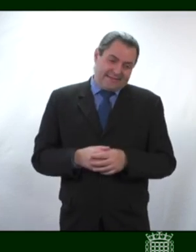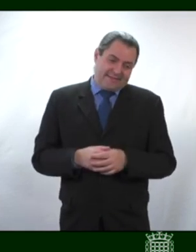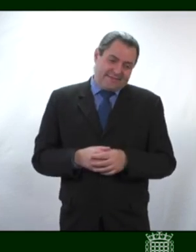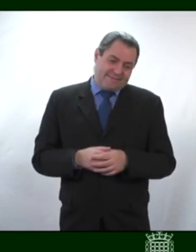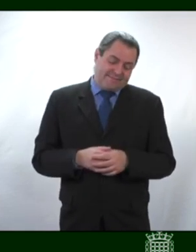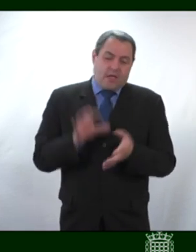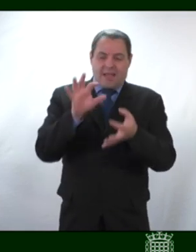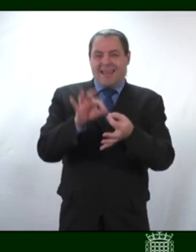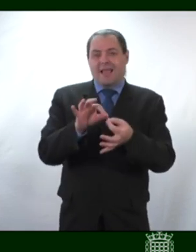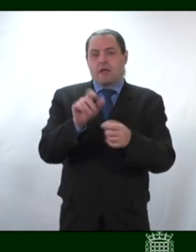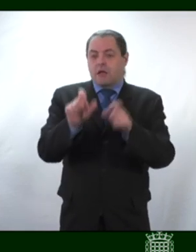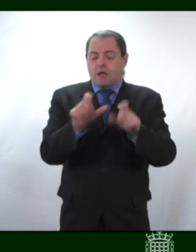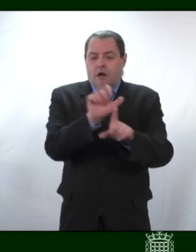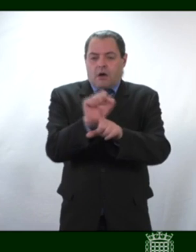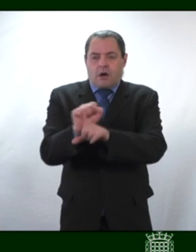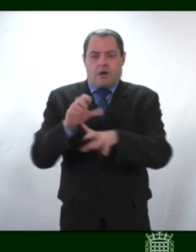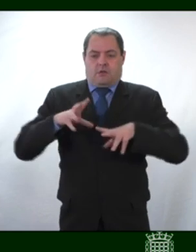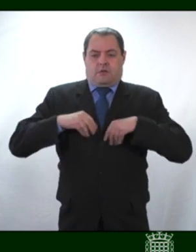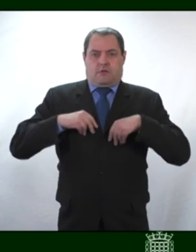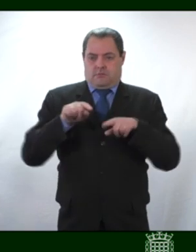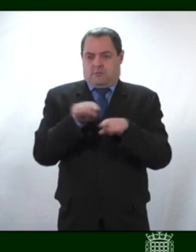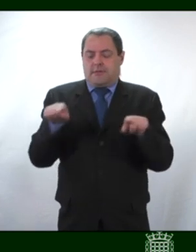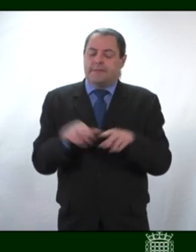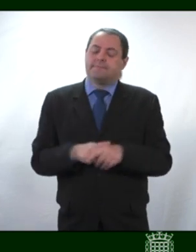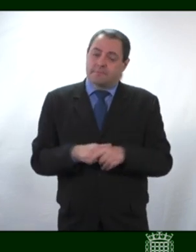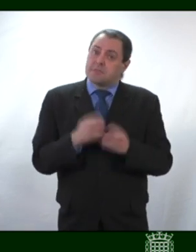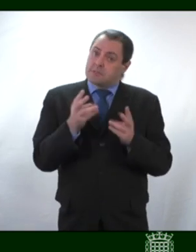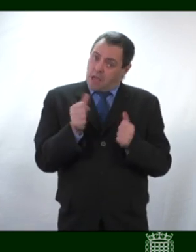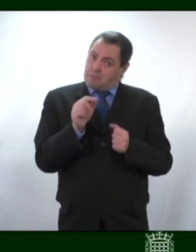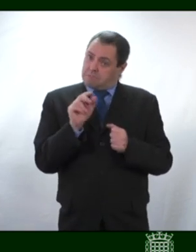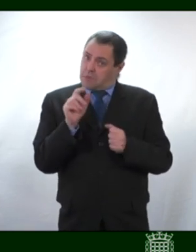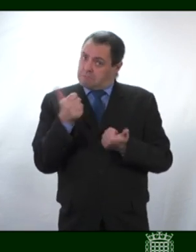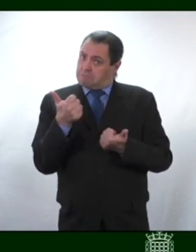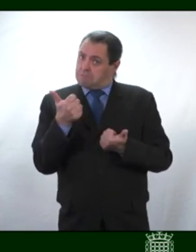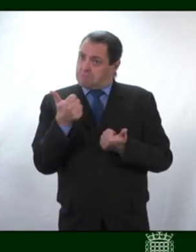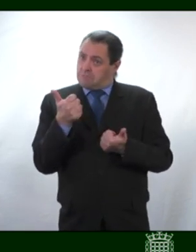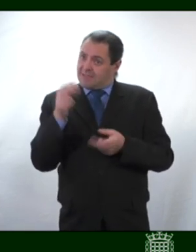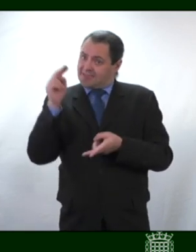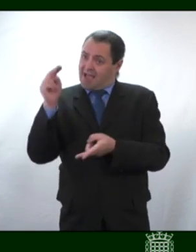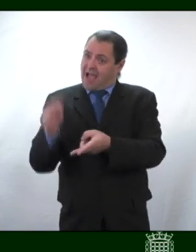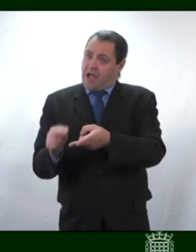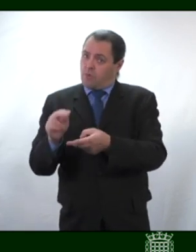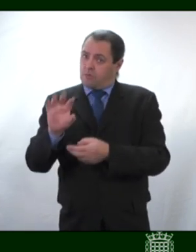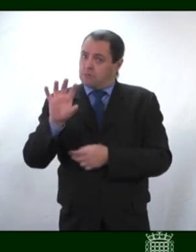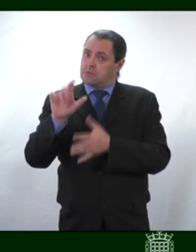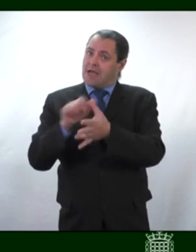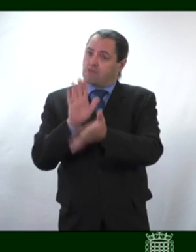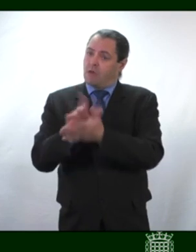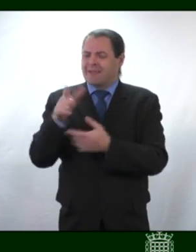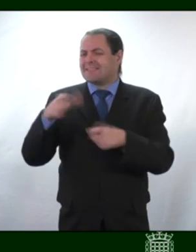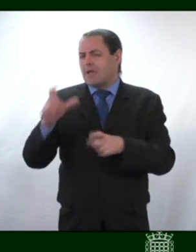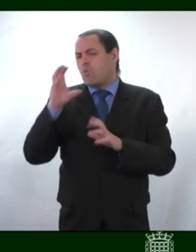the case rate, yes, there have been good signs. I am still worried about the case rate amongst the over